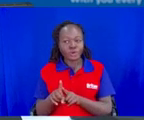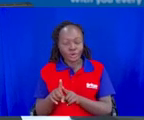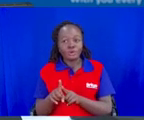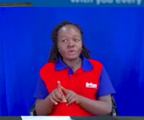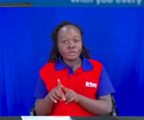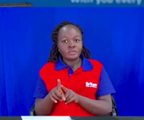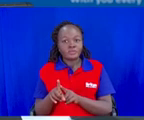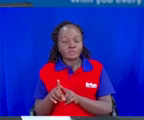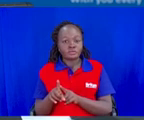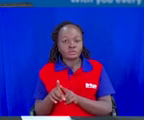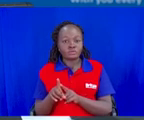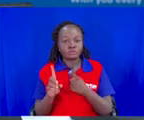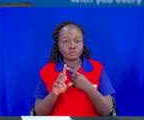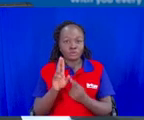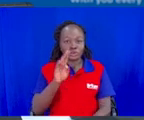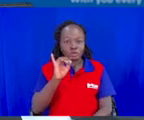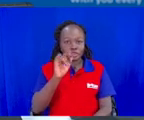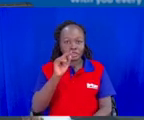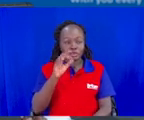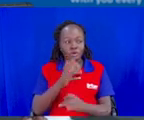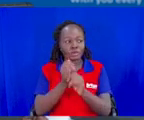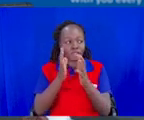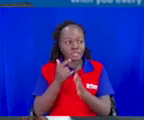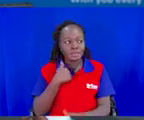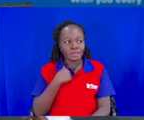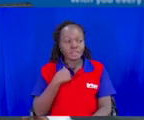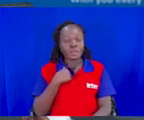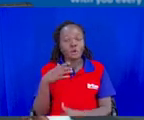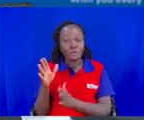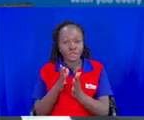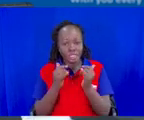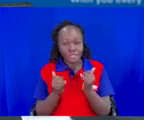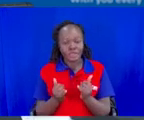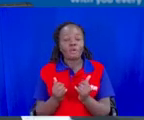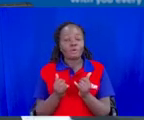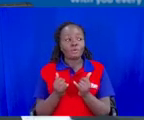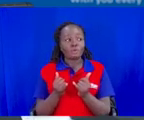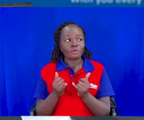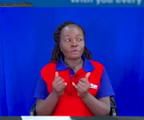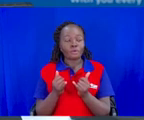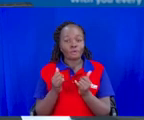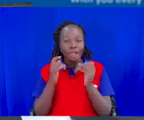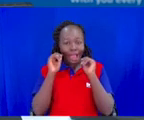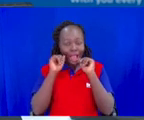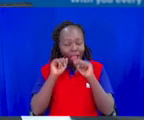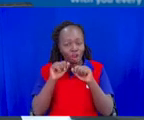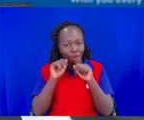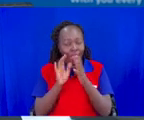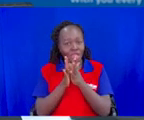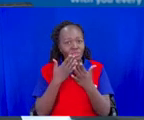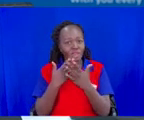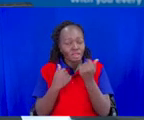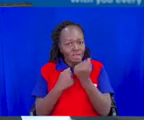as well as to you unit holders. I take this opportunity to acknowledge the support that we've